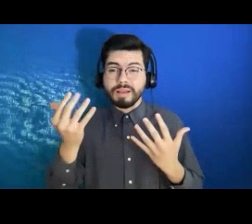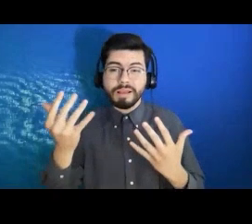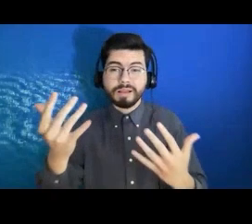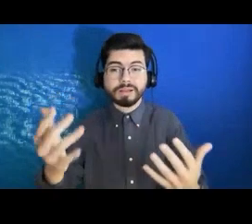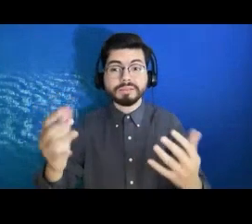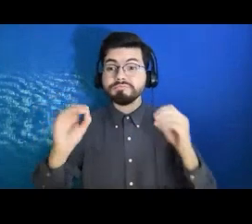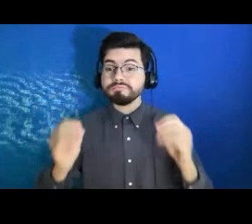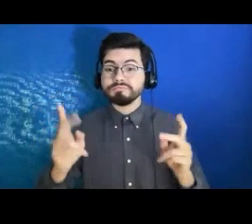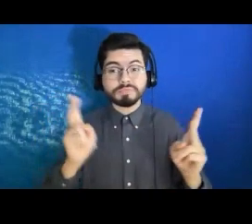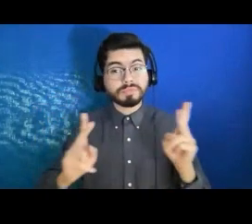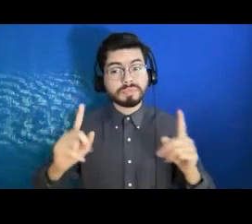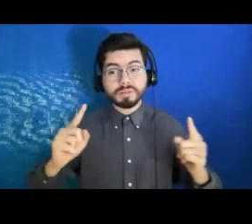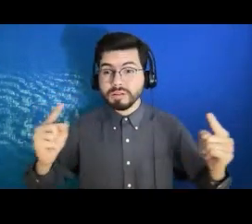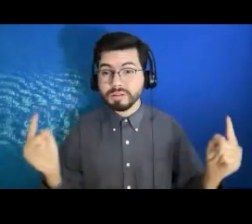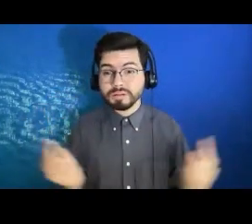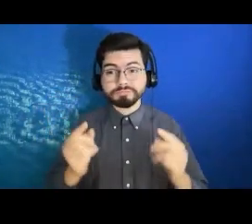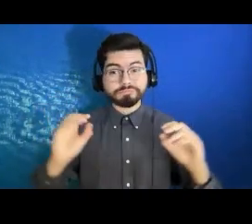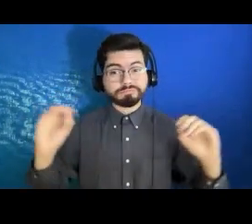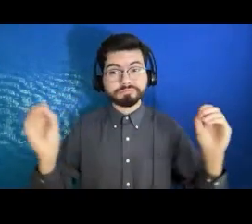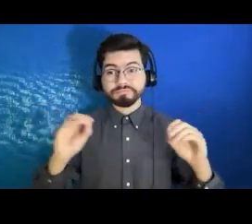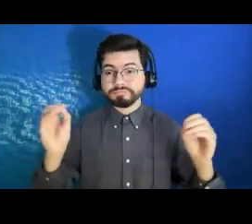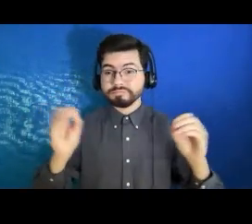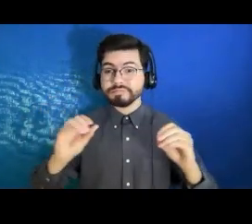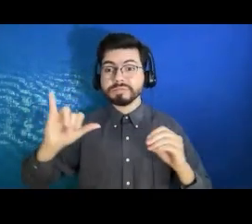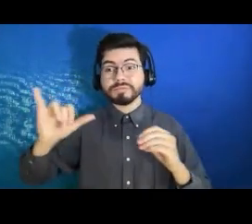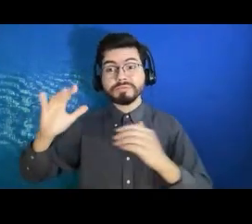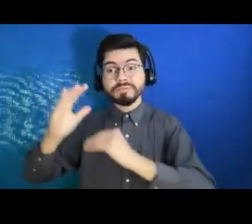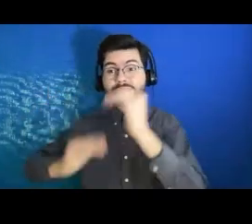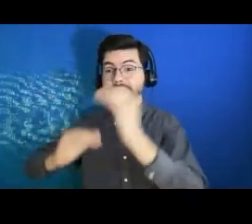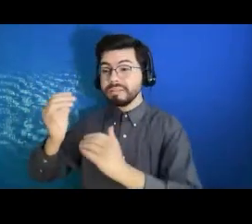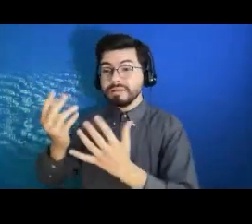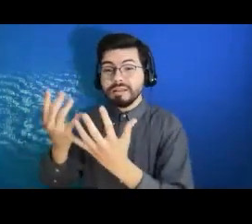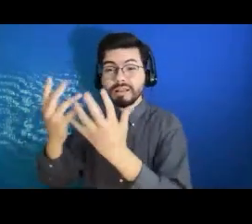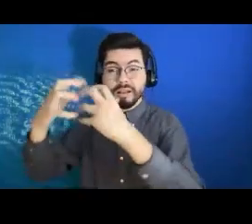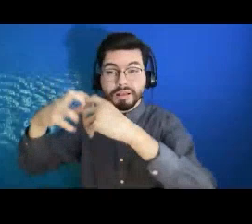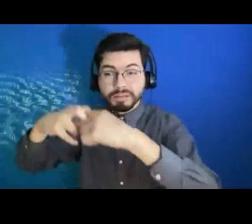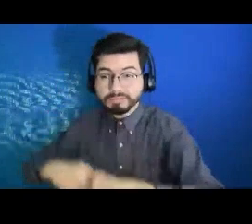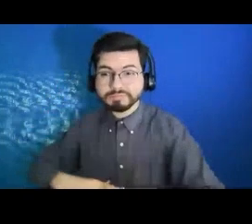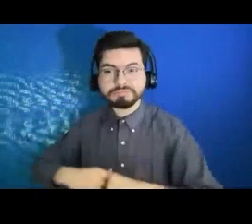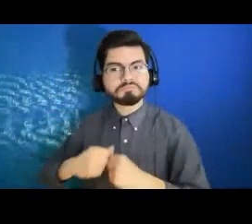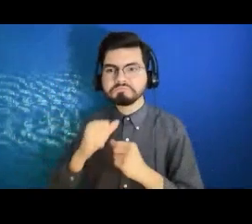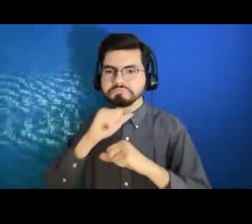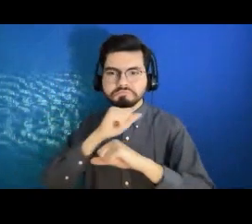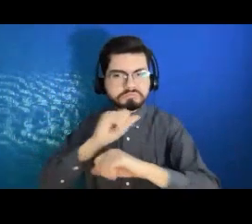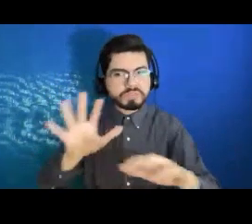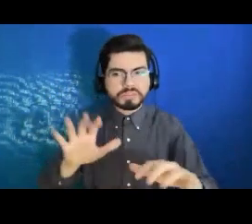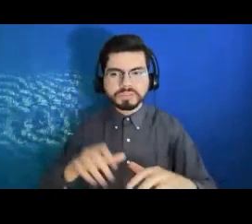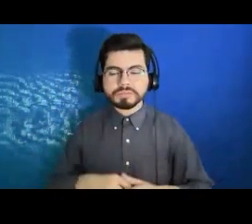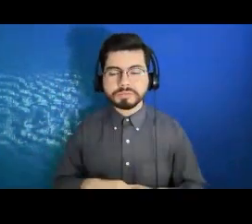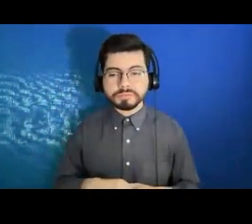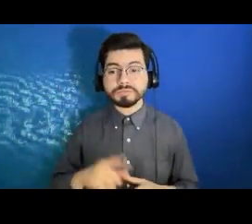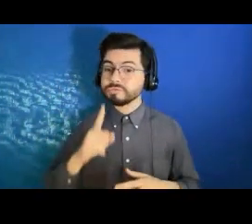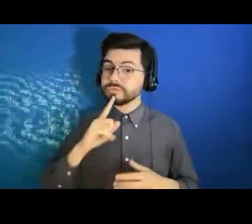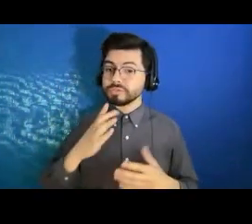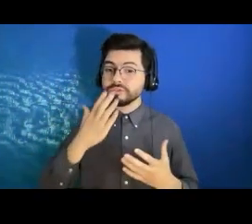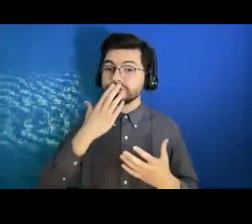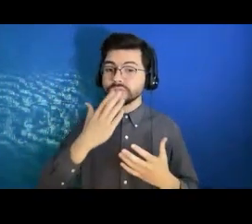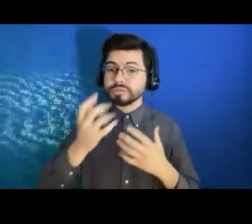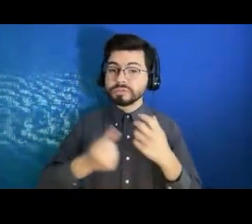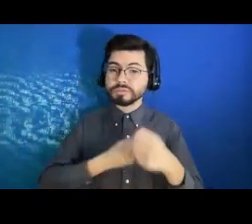injuries and did not lose a shingle off the side of a building. So by all accounts, a pretty successful year. Those were